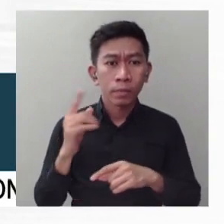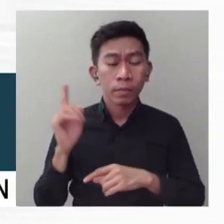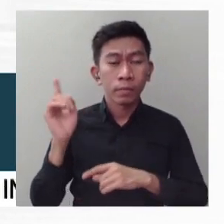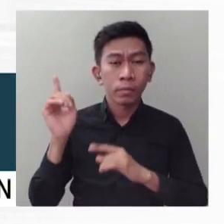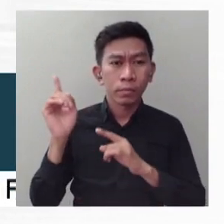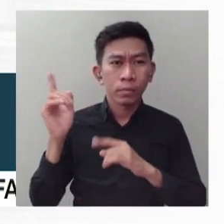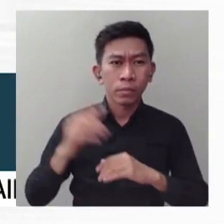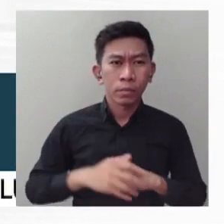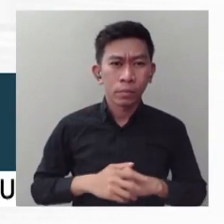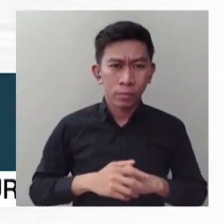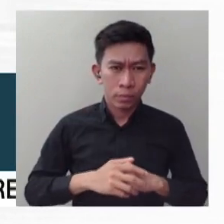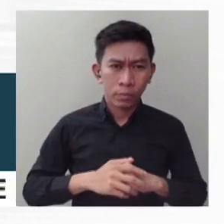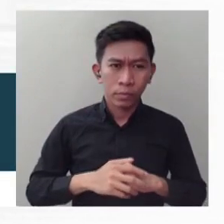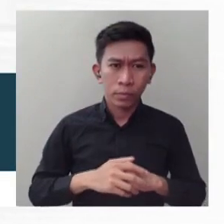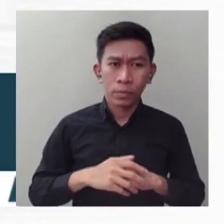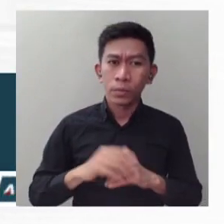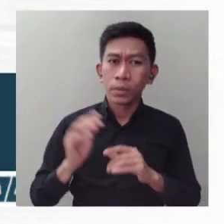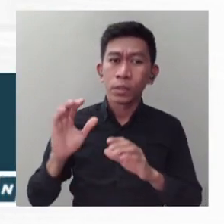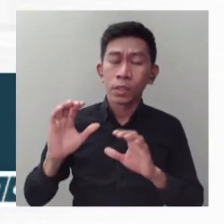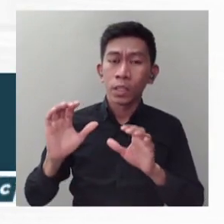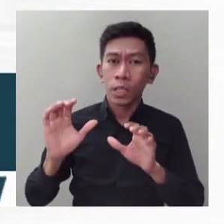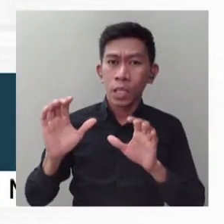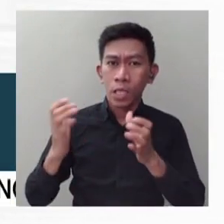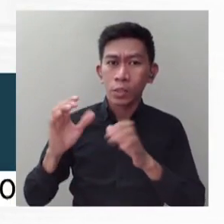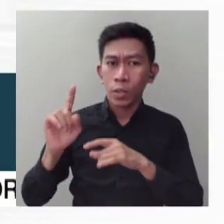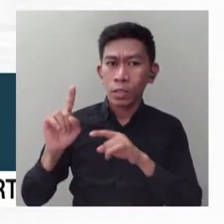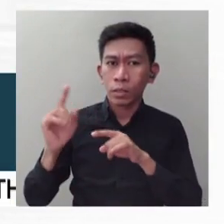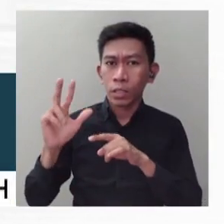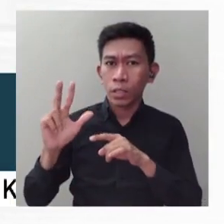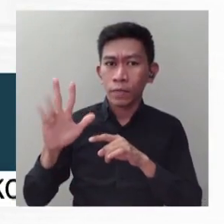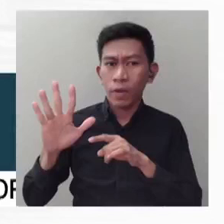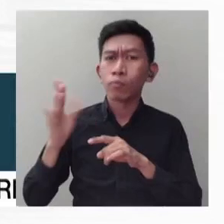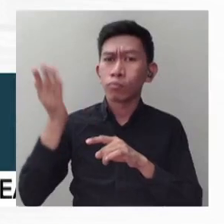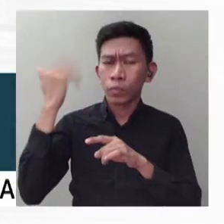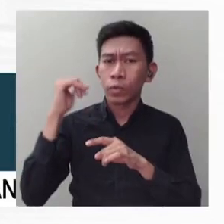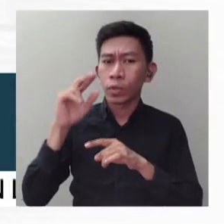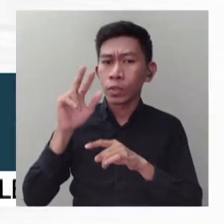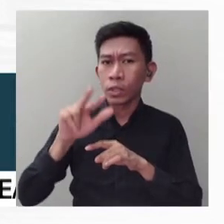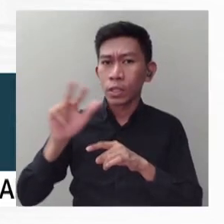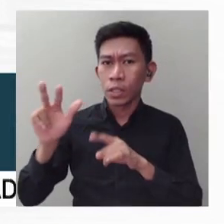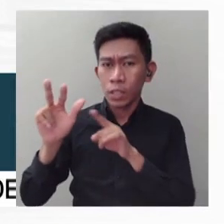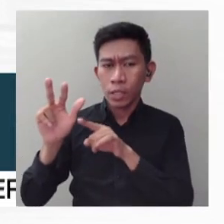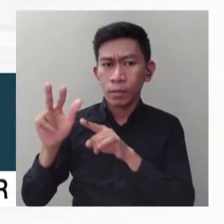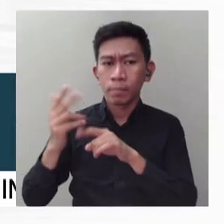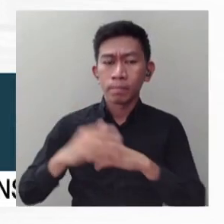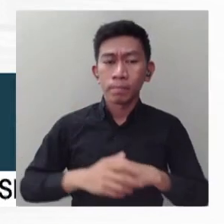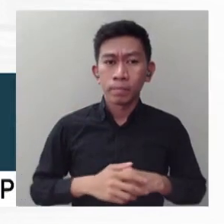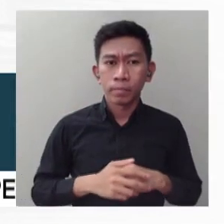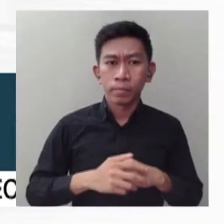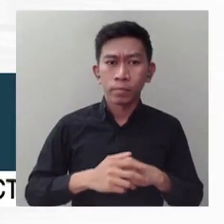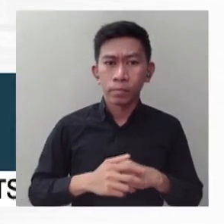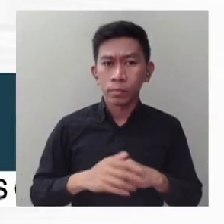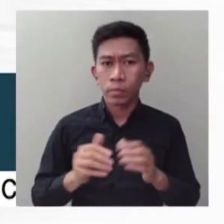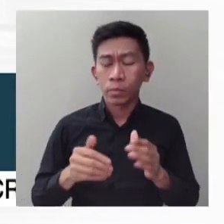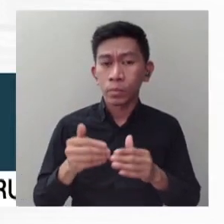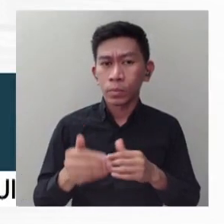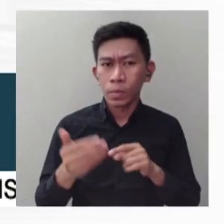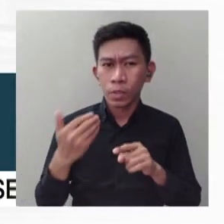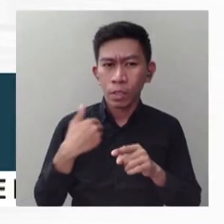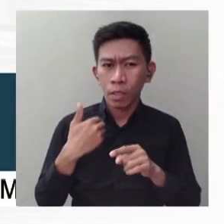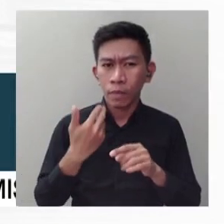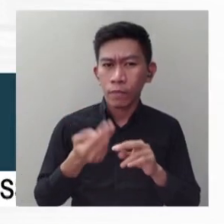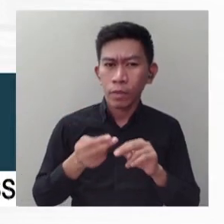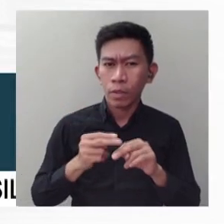pay 35 pesos toll from previous 33 at the Parañaque Toll Plaza. Class 2 vehicles will be charged